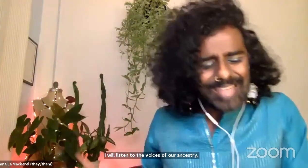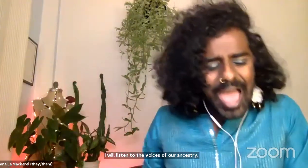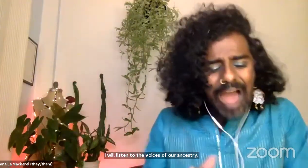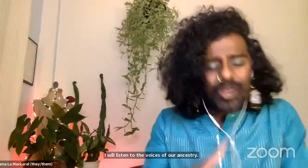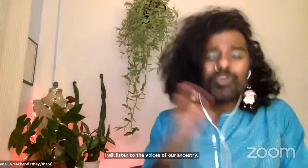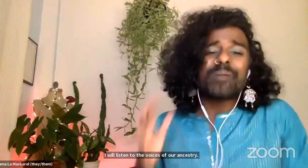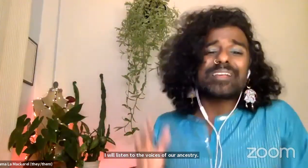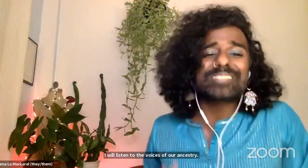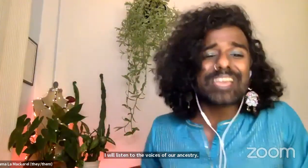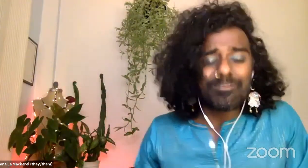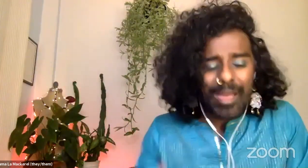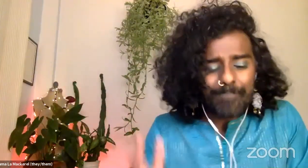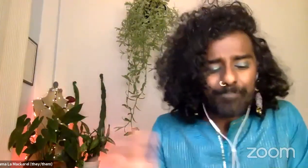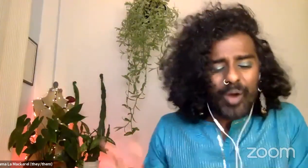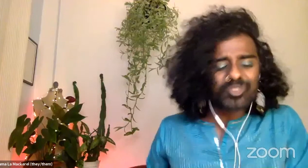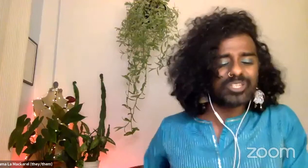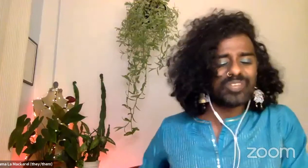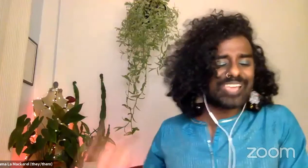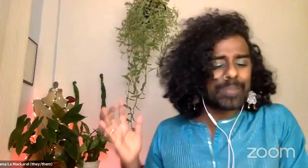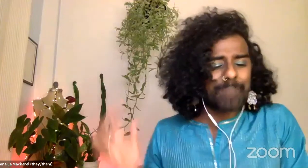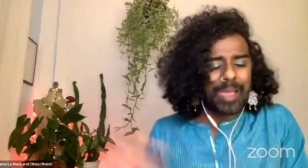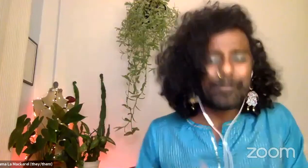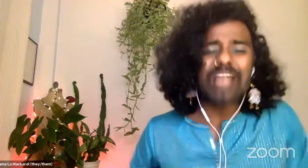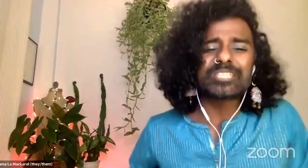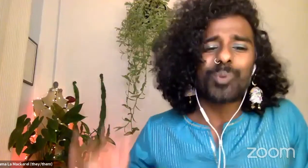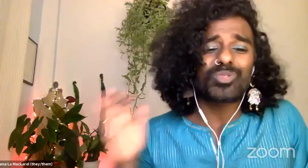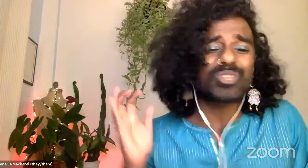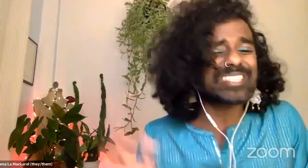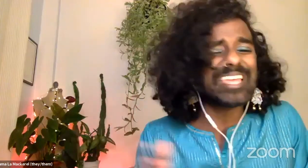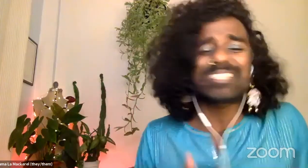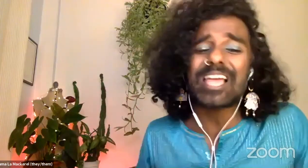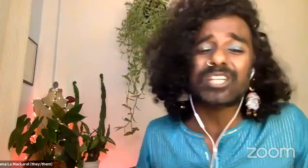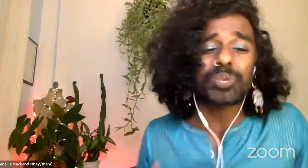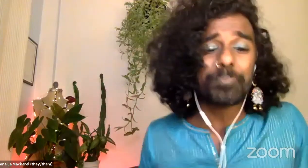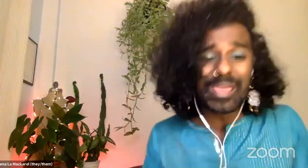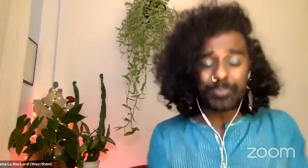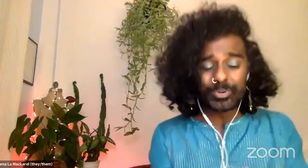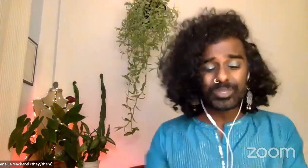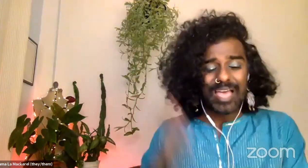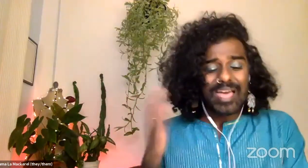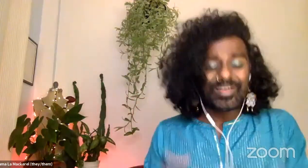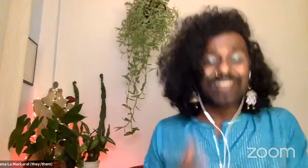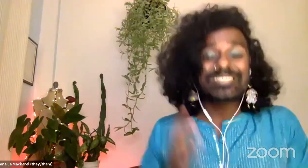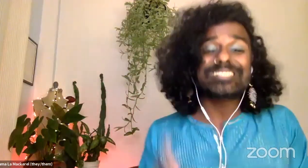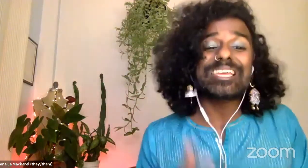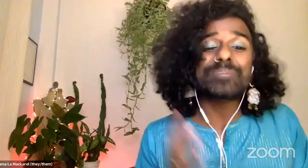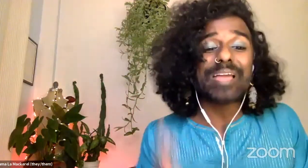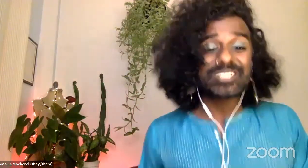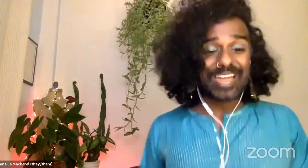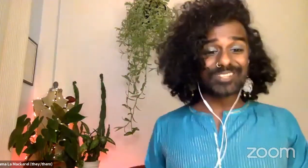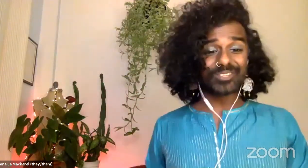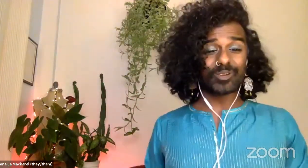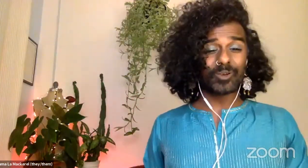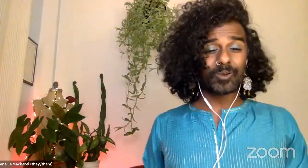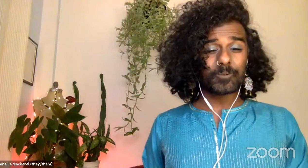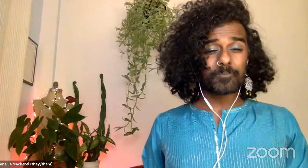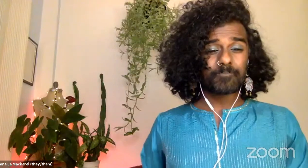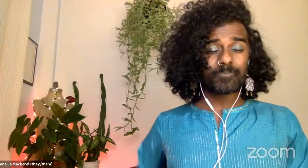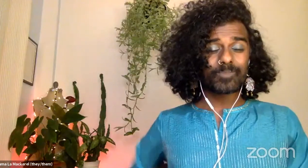skin, along with my skin, my birth certificate, my passport, the state-sanctioned papers that dictate my